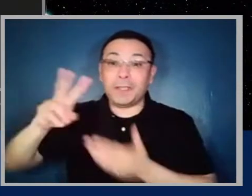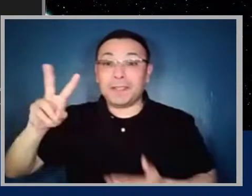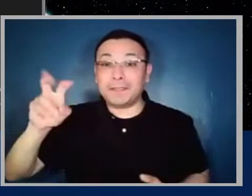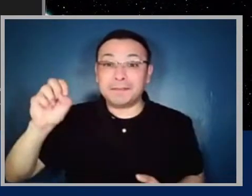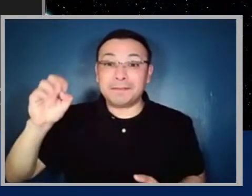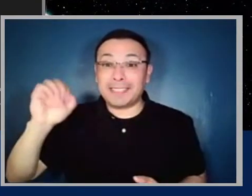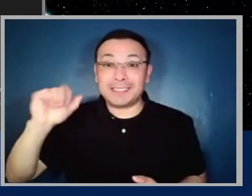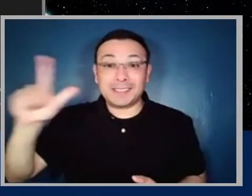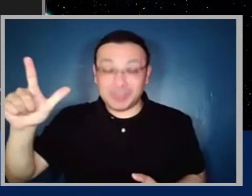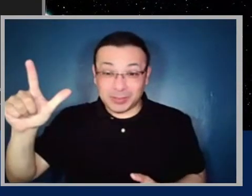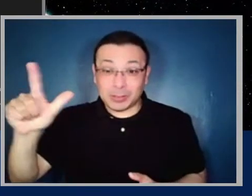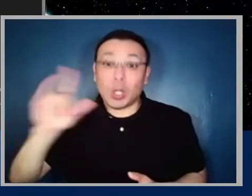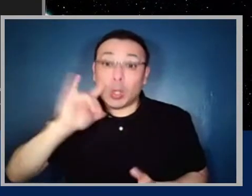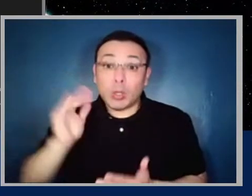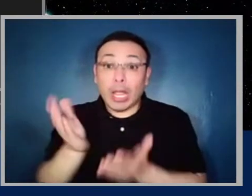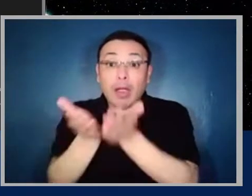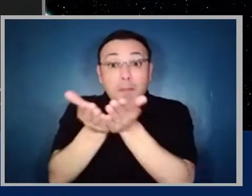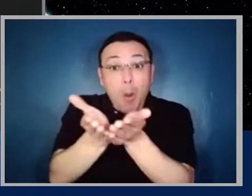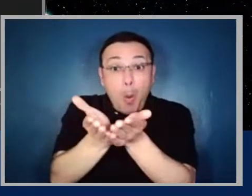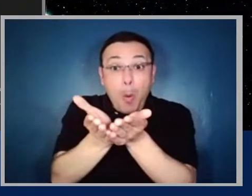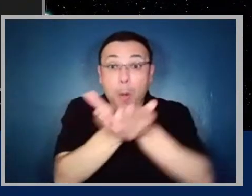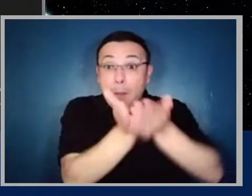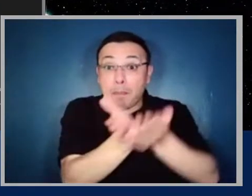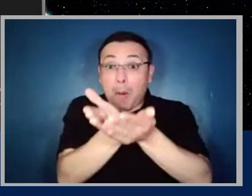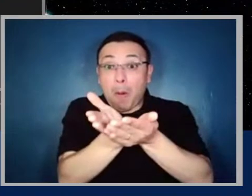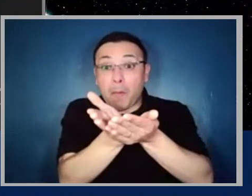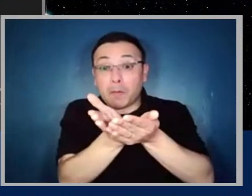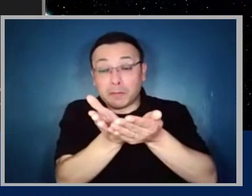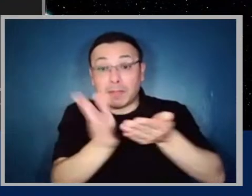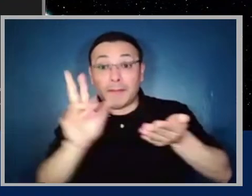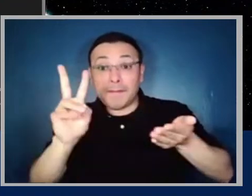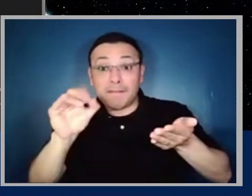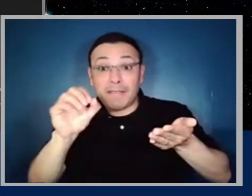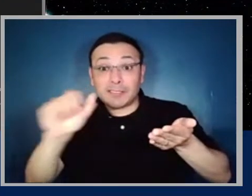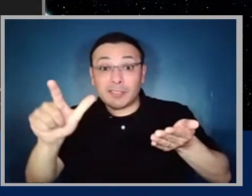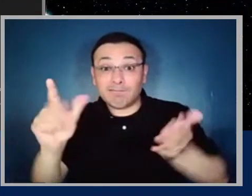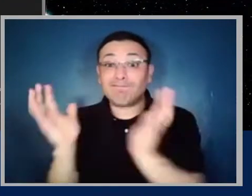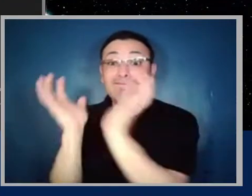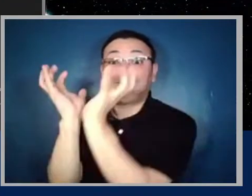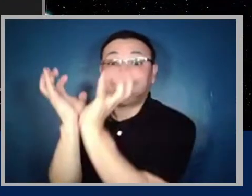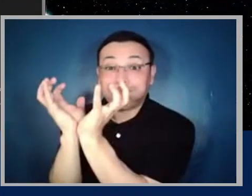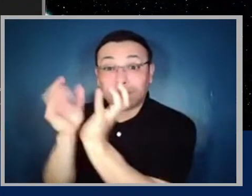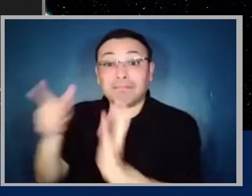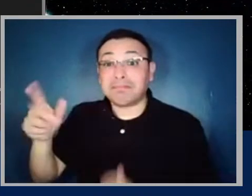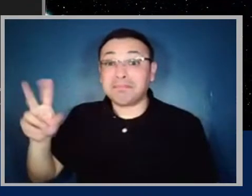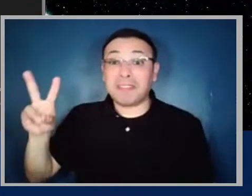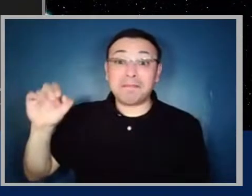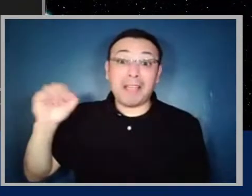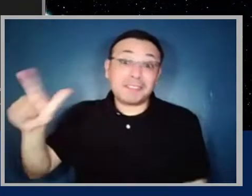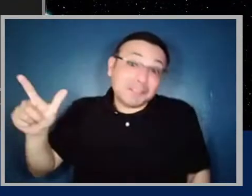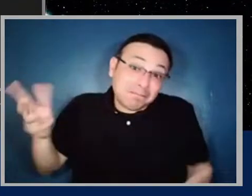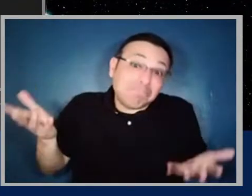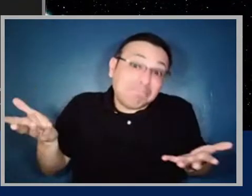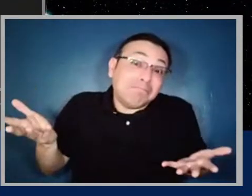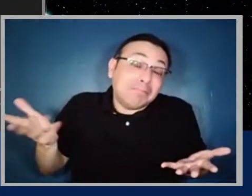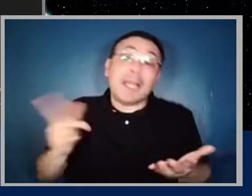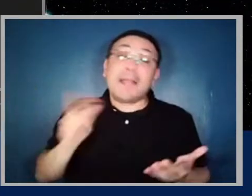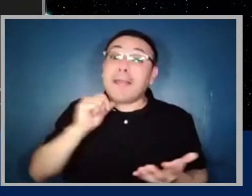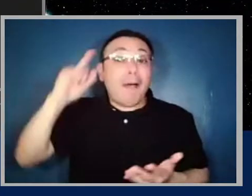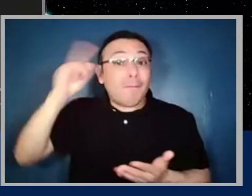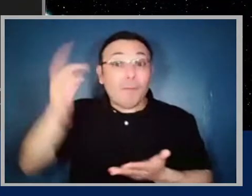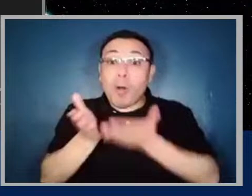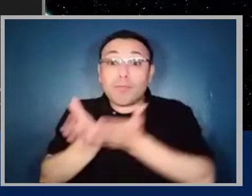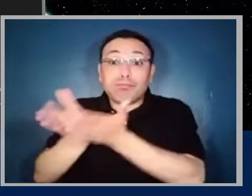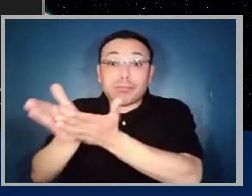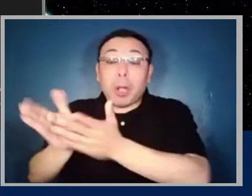any marine vessel, and so we felt that it was important to make sure for good luck that we christen it, and so we christened it with the